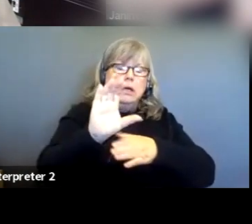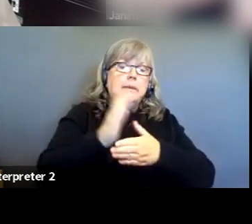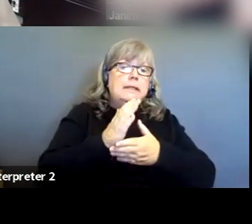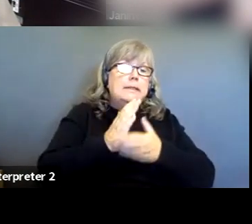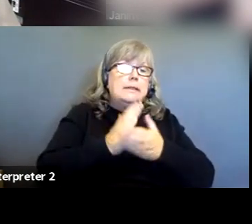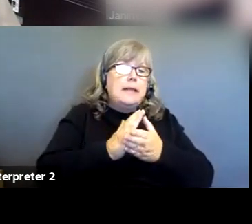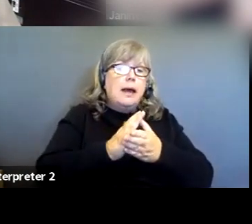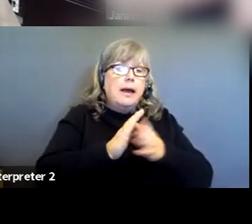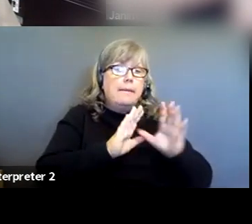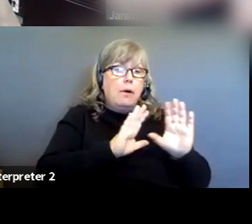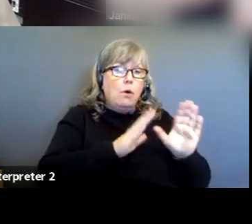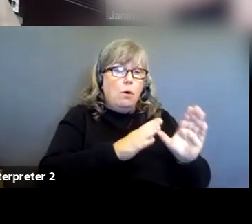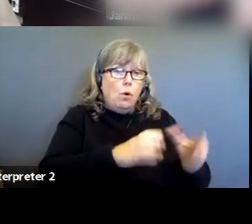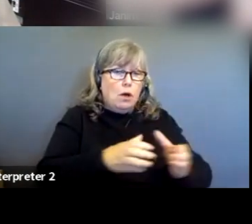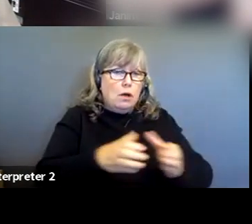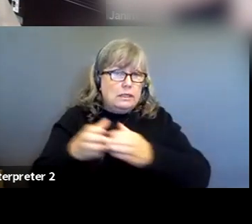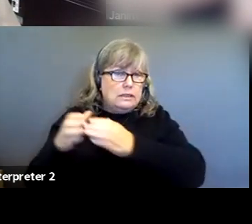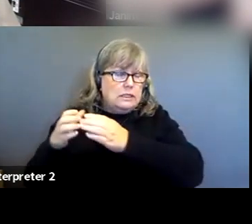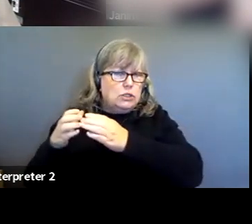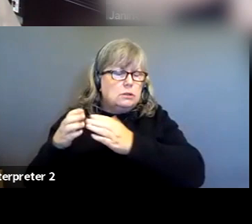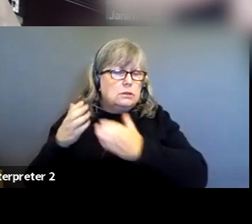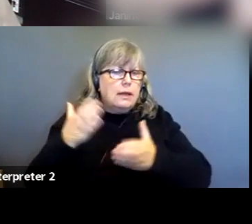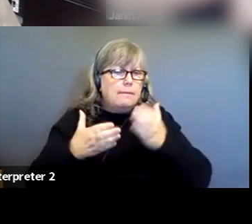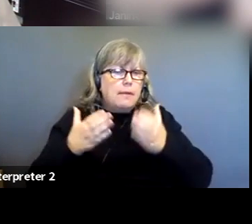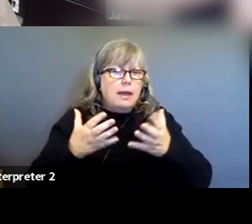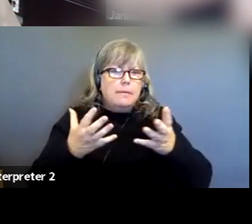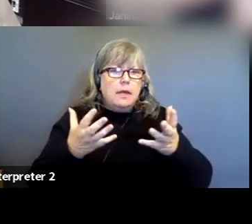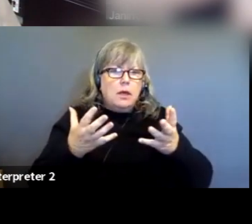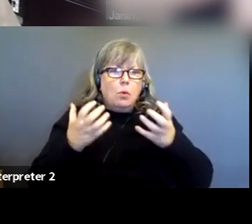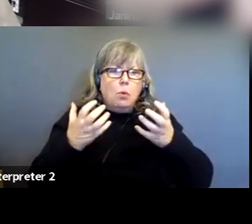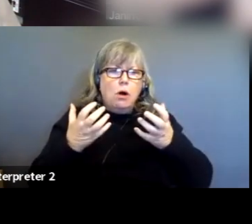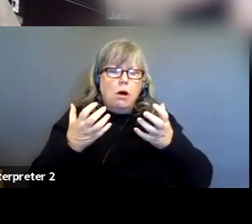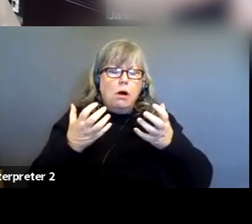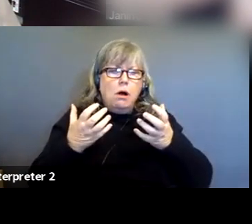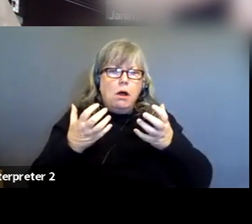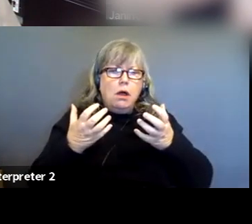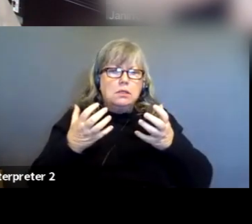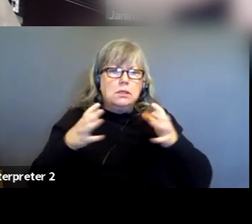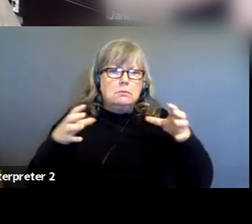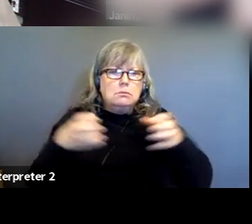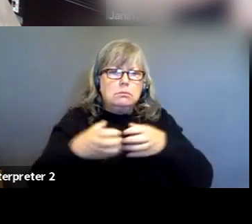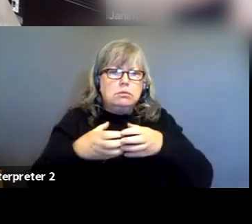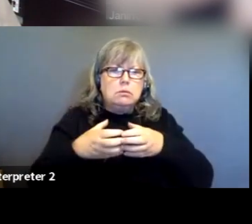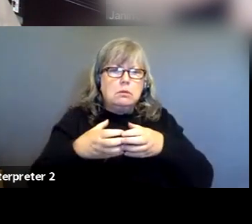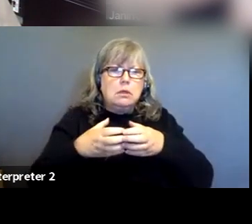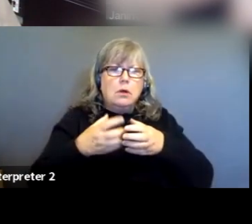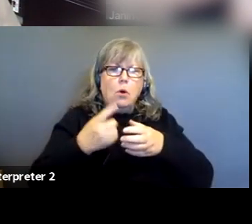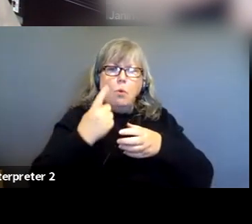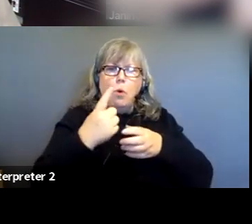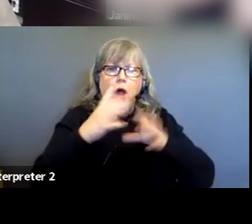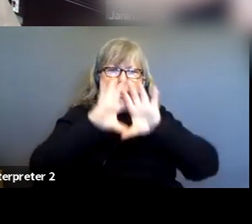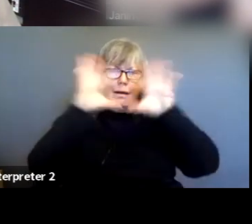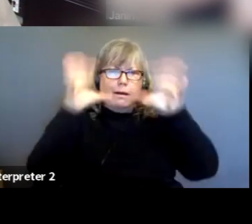may want to come together as a single entity. I'm wondering if a cooperative model might work for them.